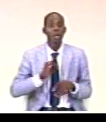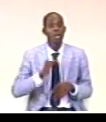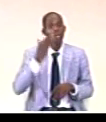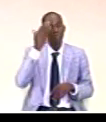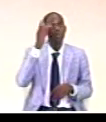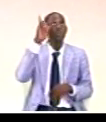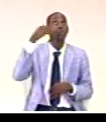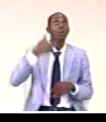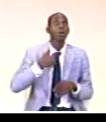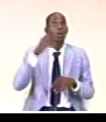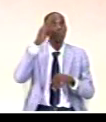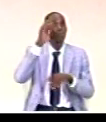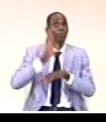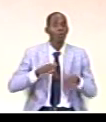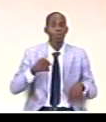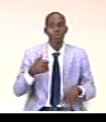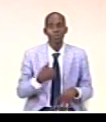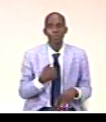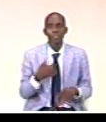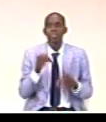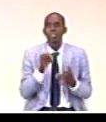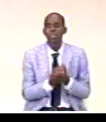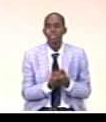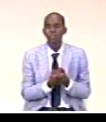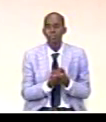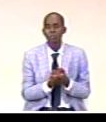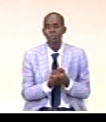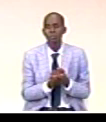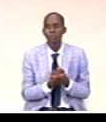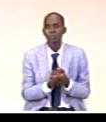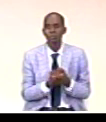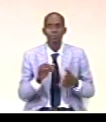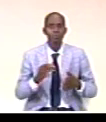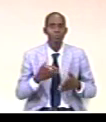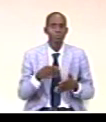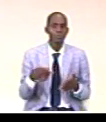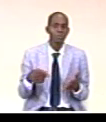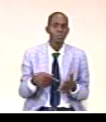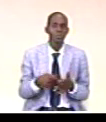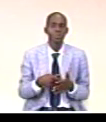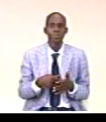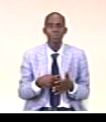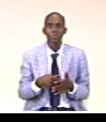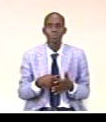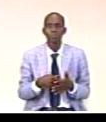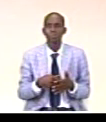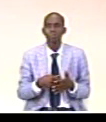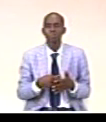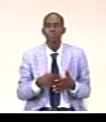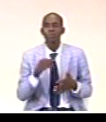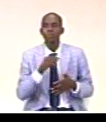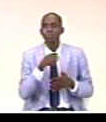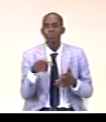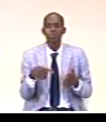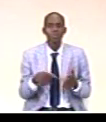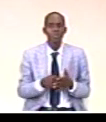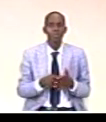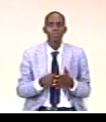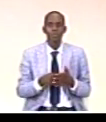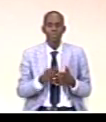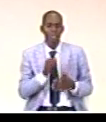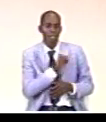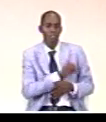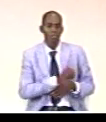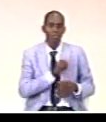me. That you don't want this failing attitude, this non-commitment to the world as workers